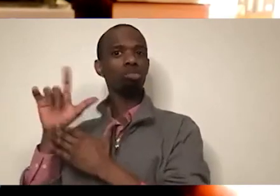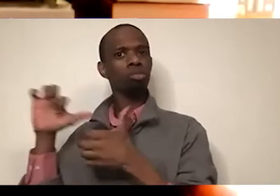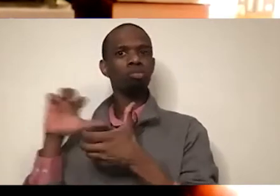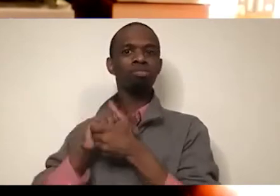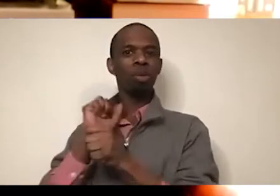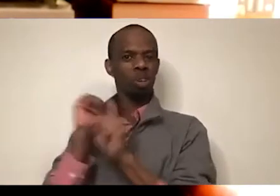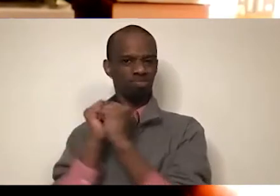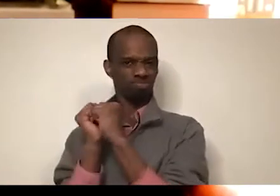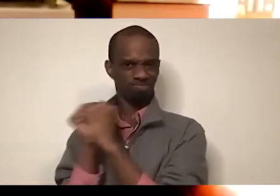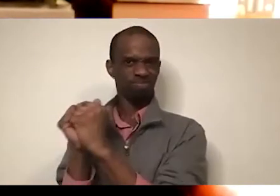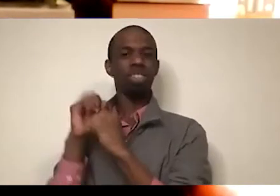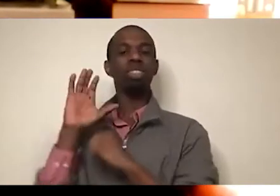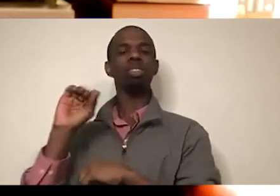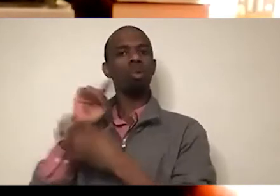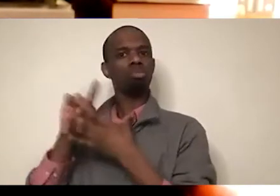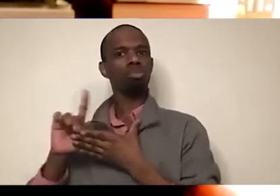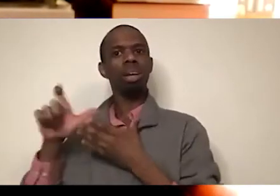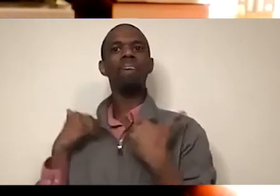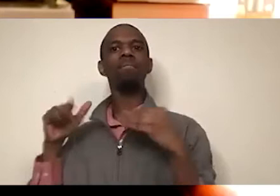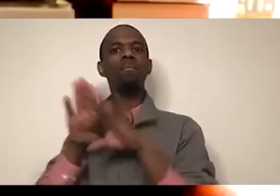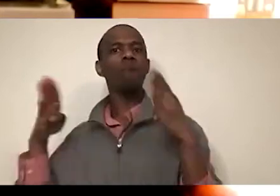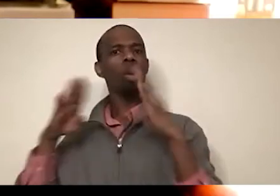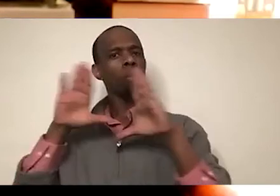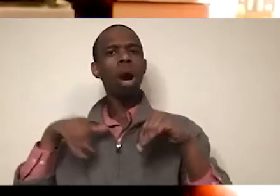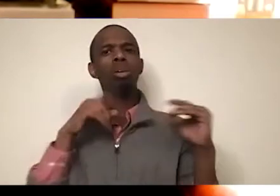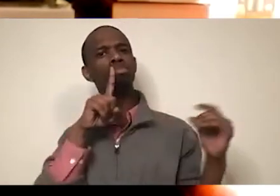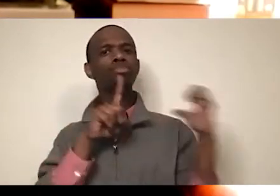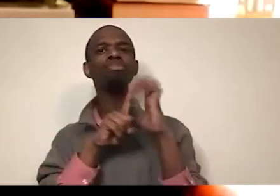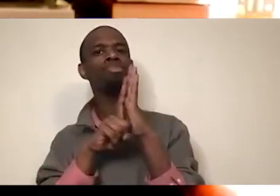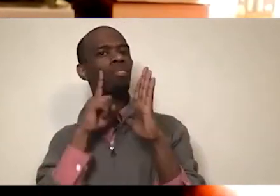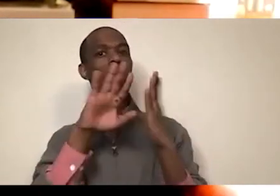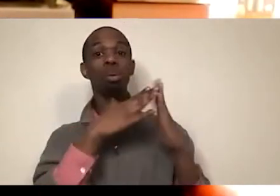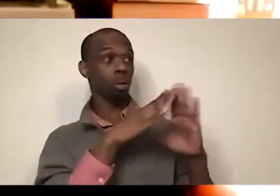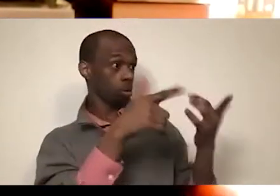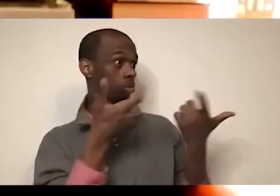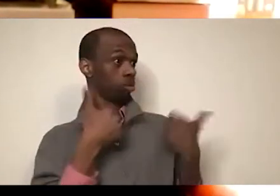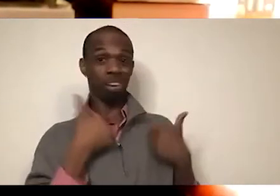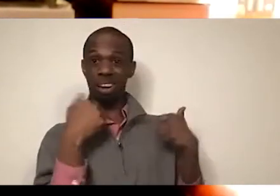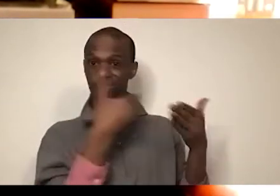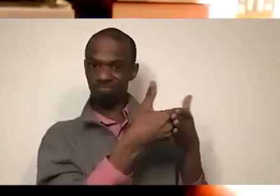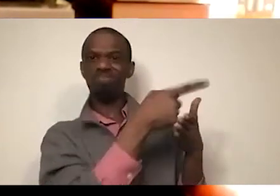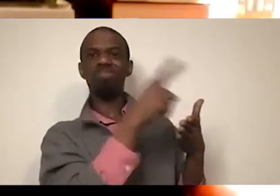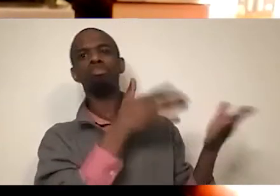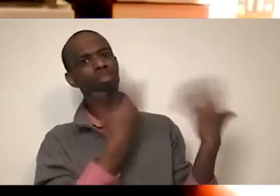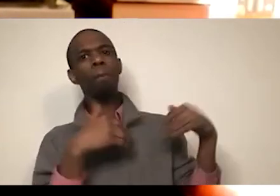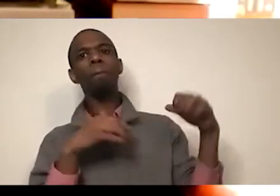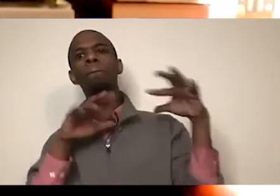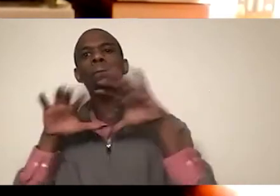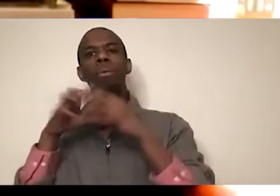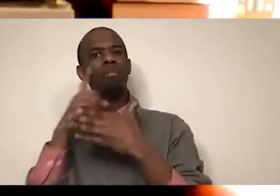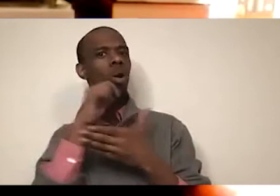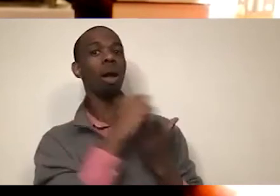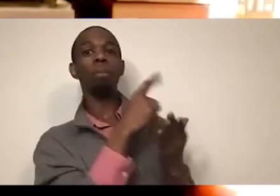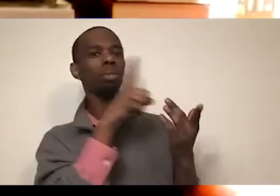help them develop their testimony for the years of hearings that happened. And we created a